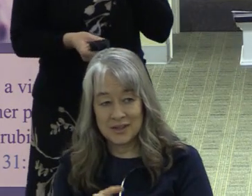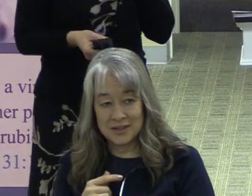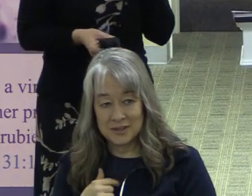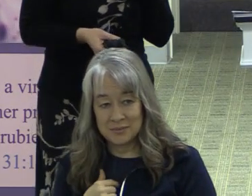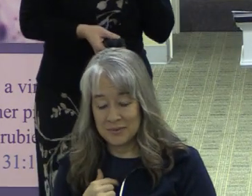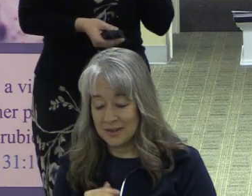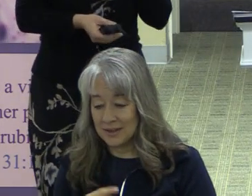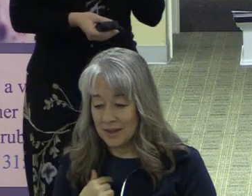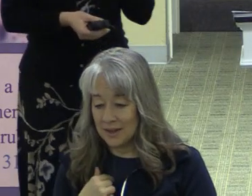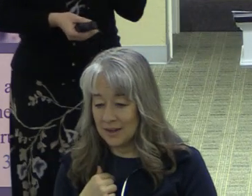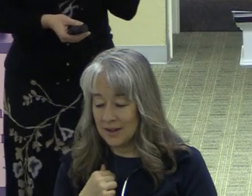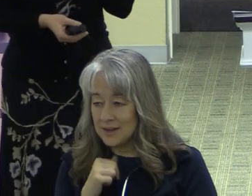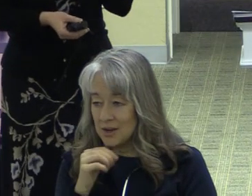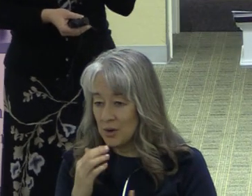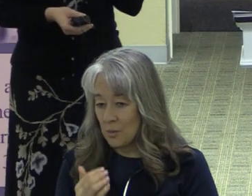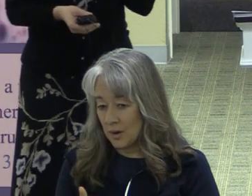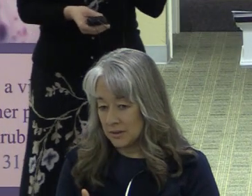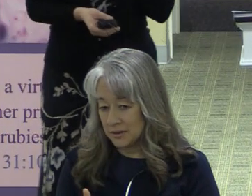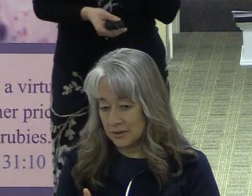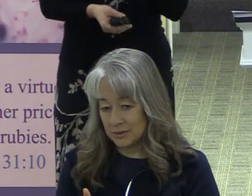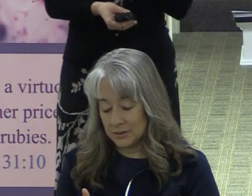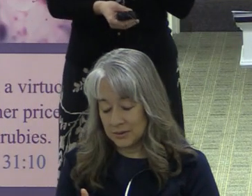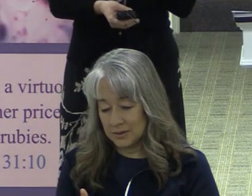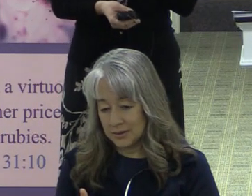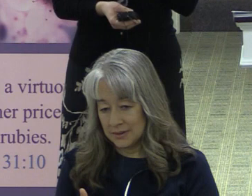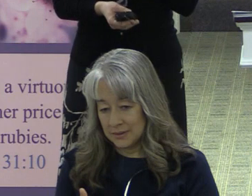to me. And I didn't want to